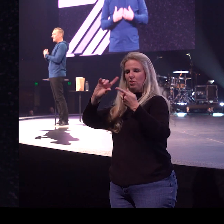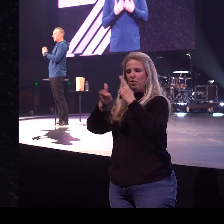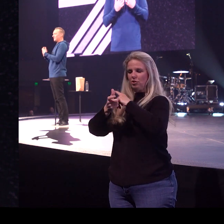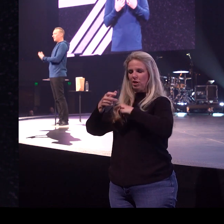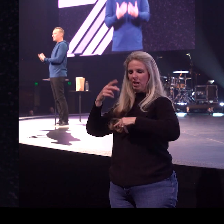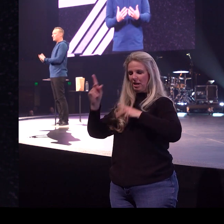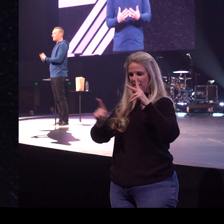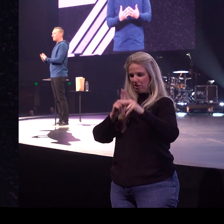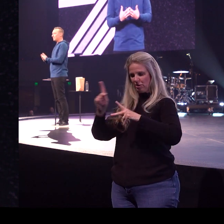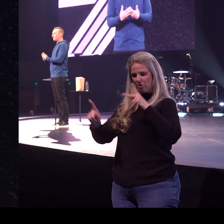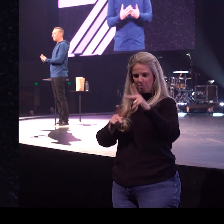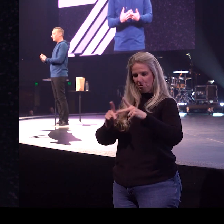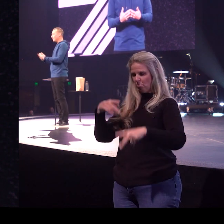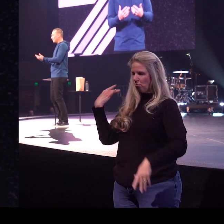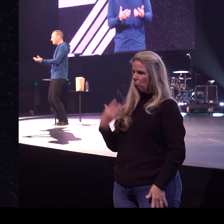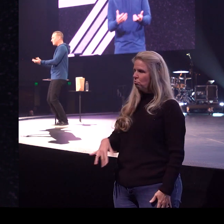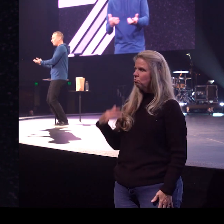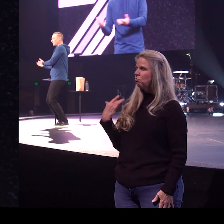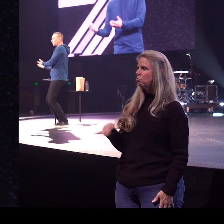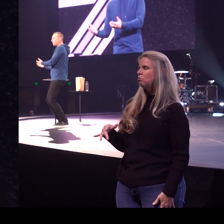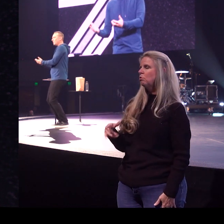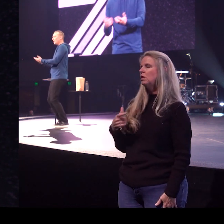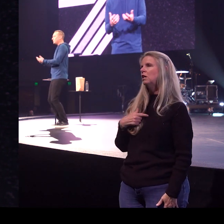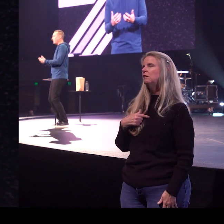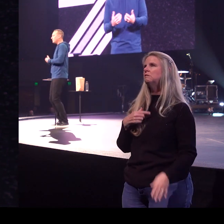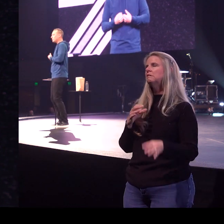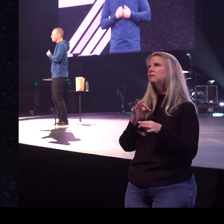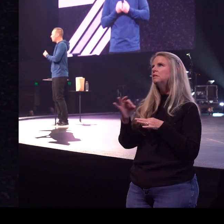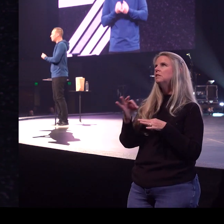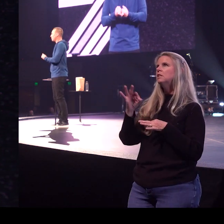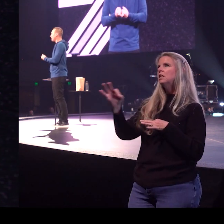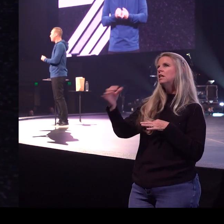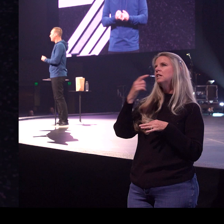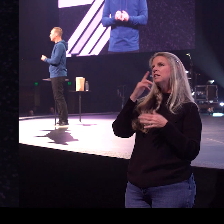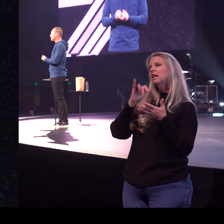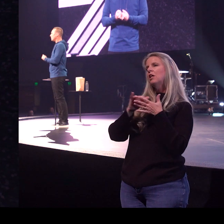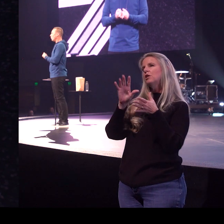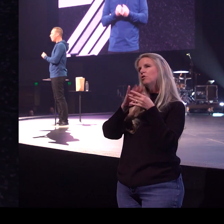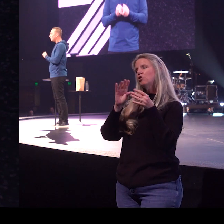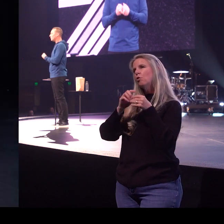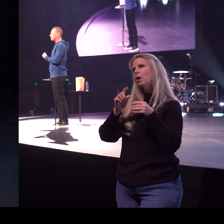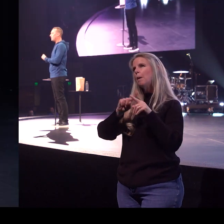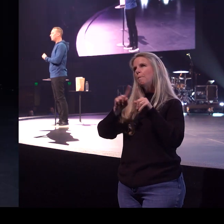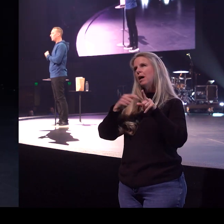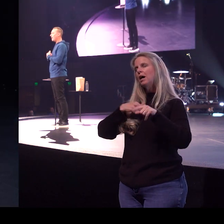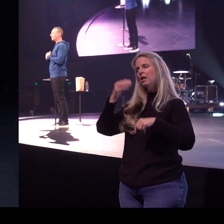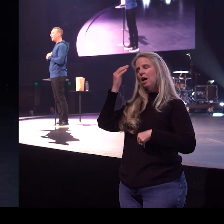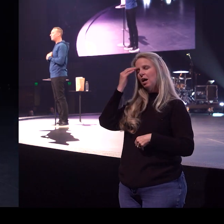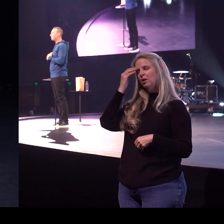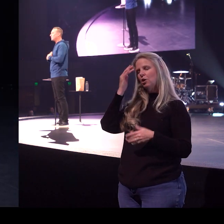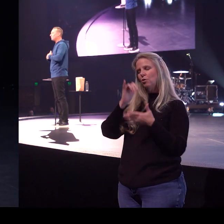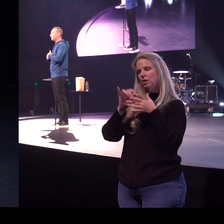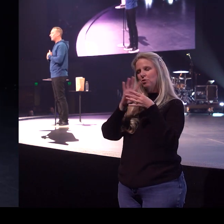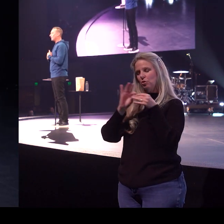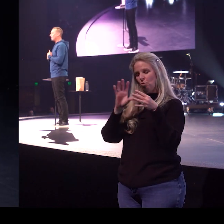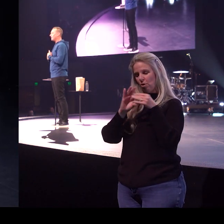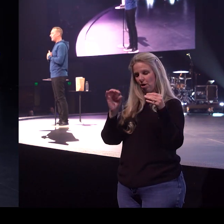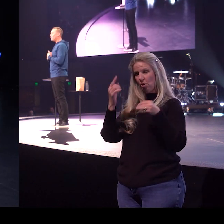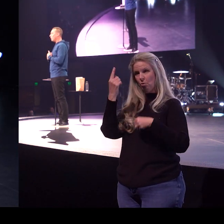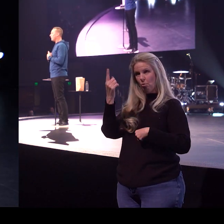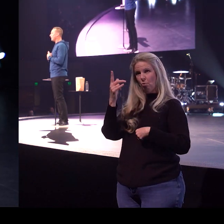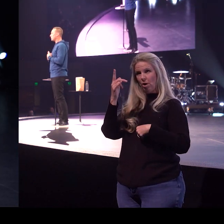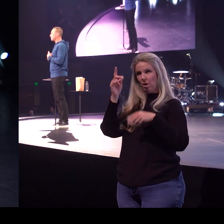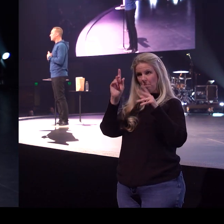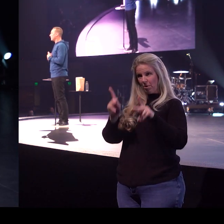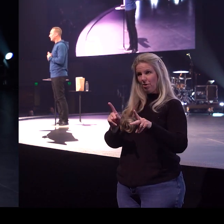hesitate to tell this part of the story, but I'm just so close to it, I know it. One of those people in my life is